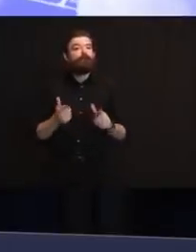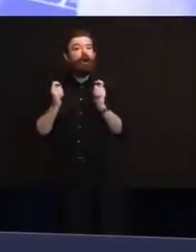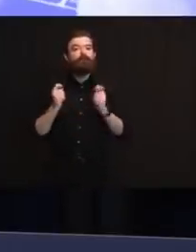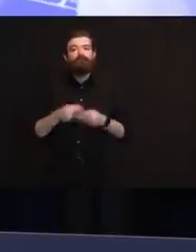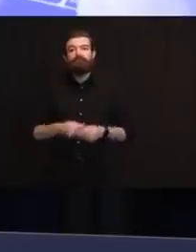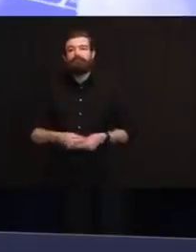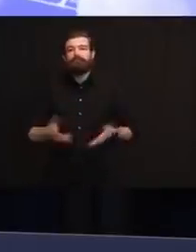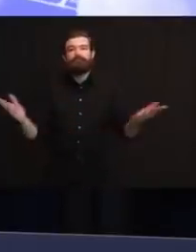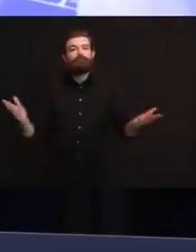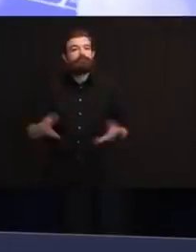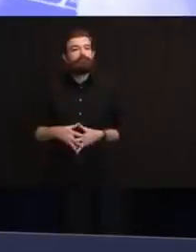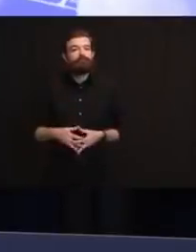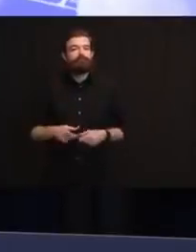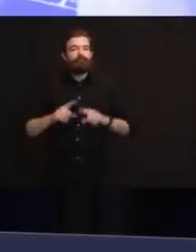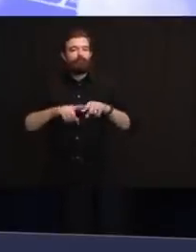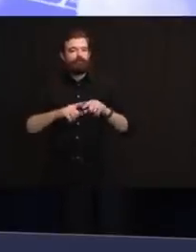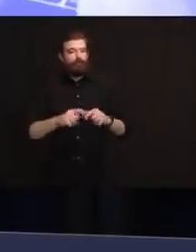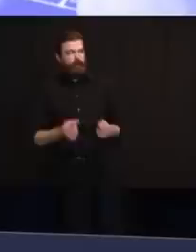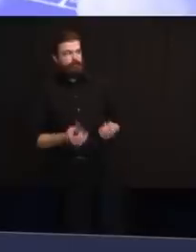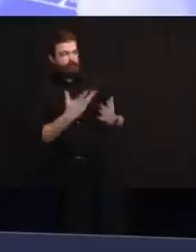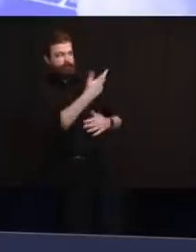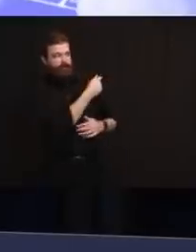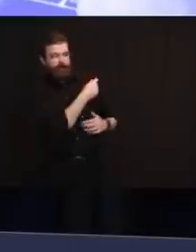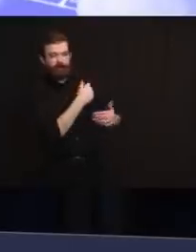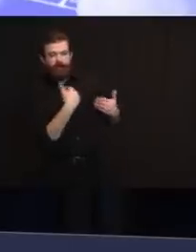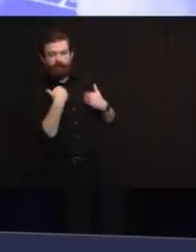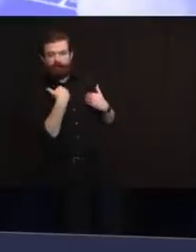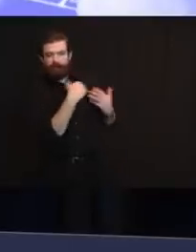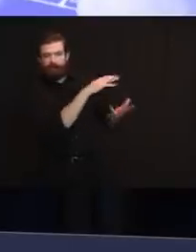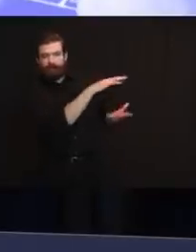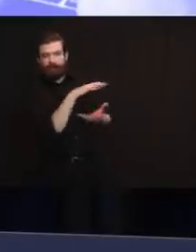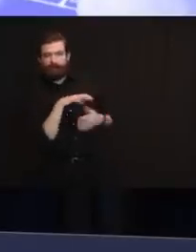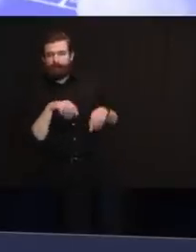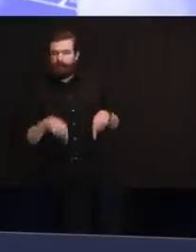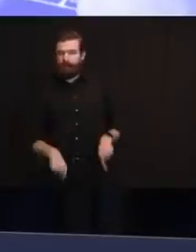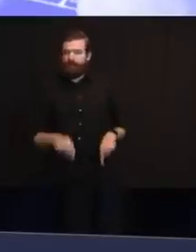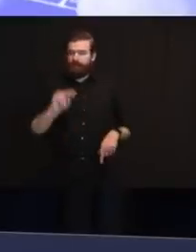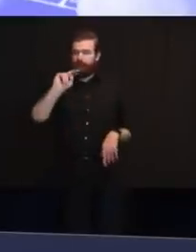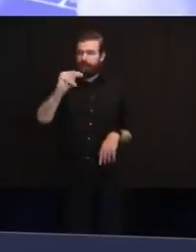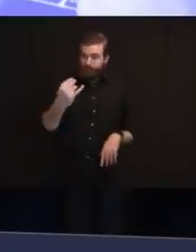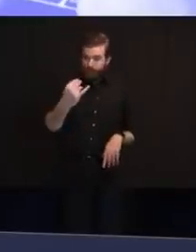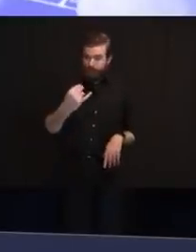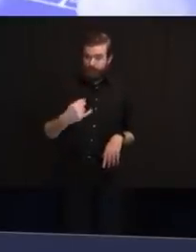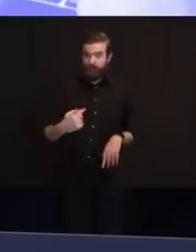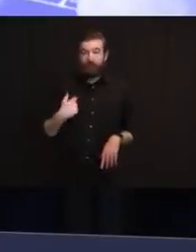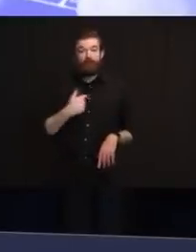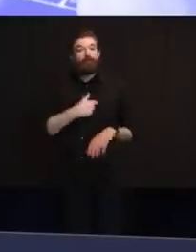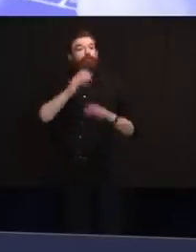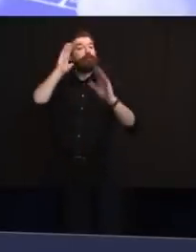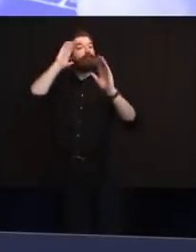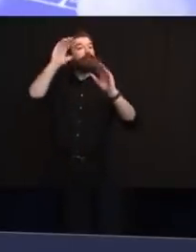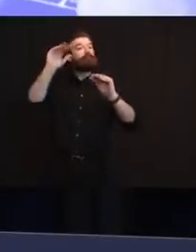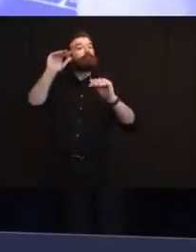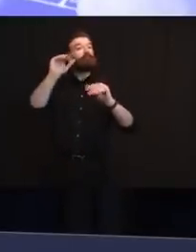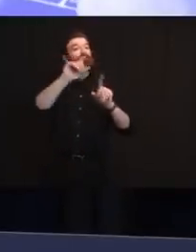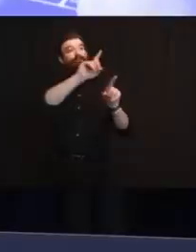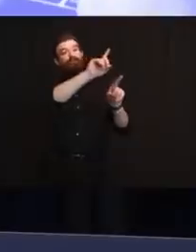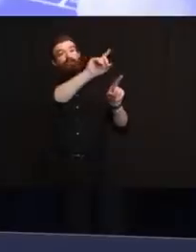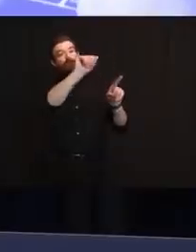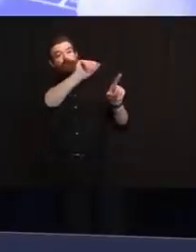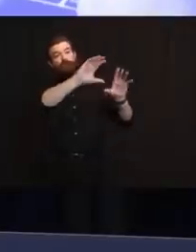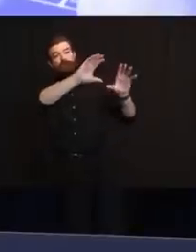vaccine to our state. We expect that 1A individuals will be vaccinated